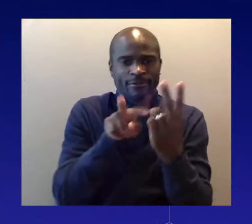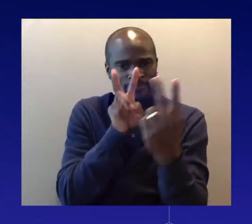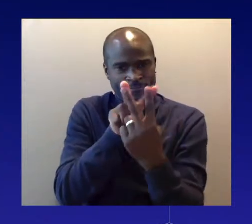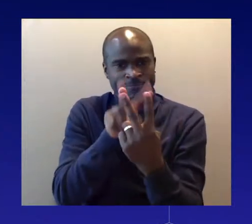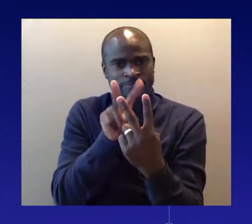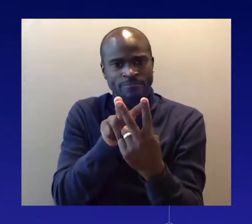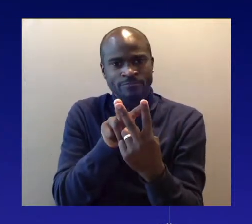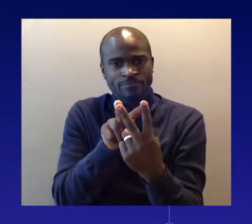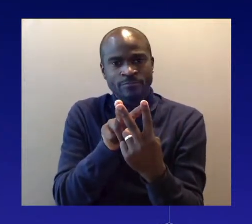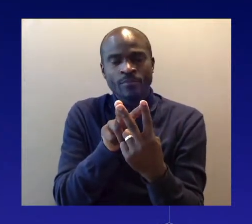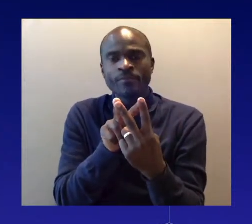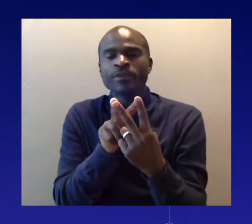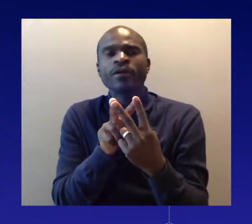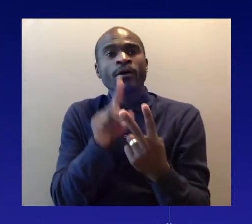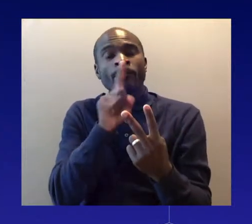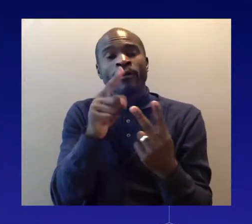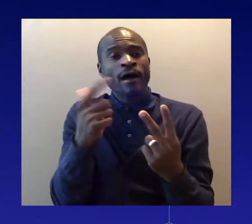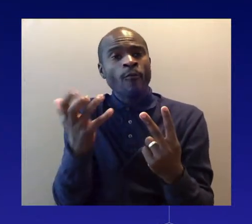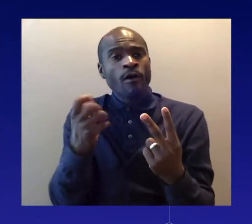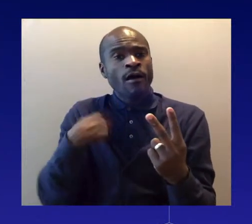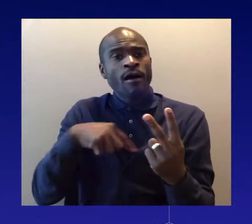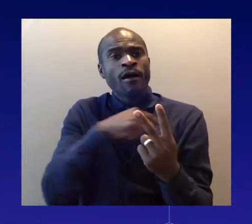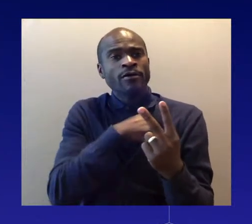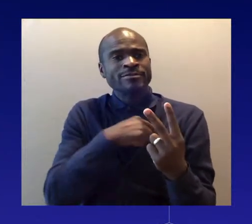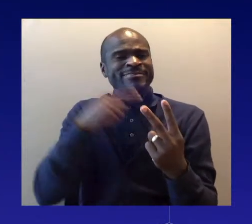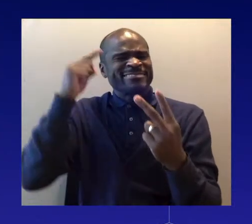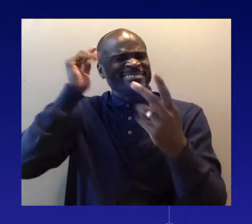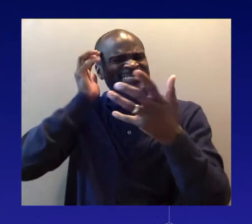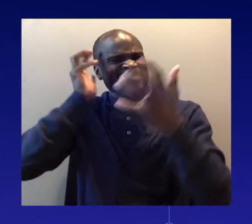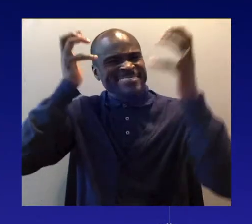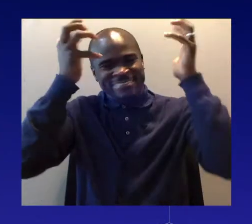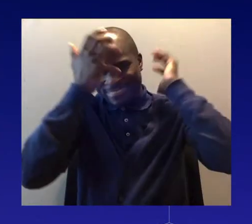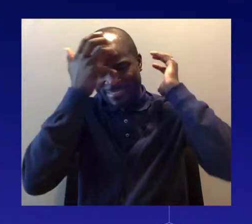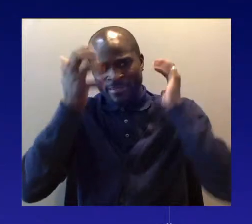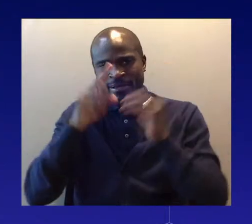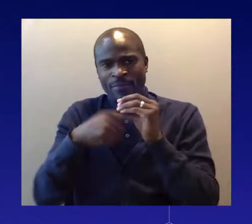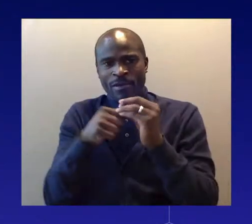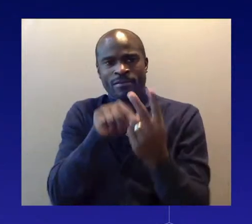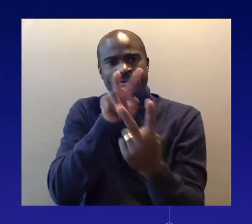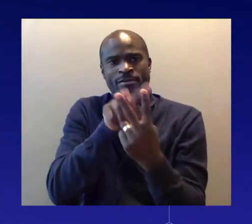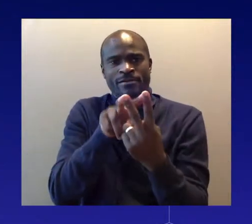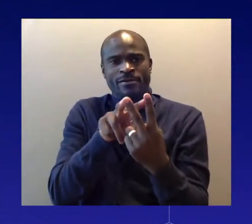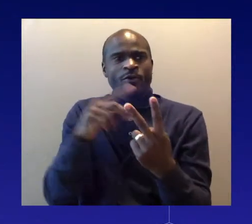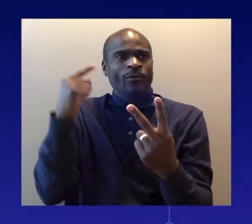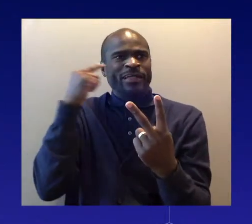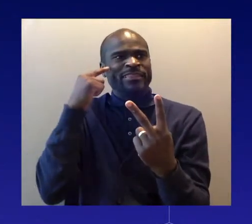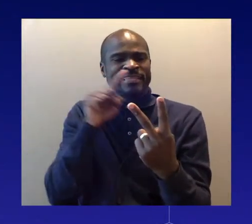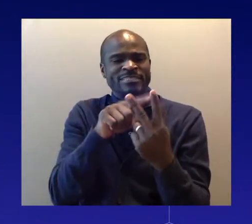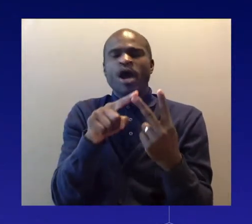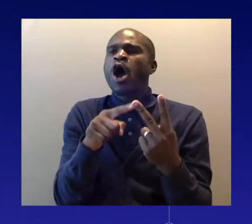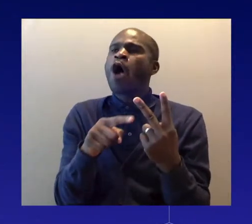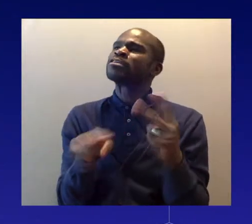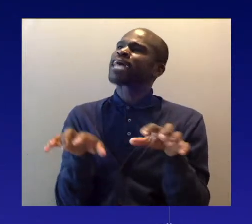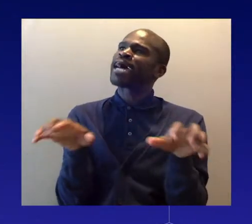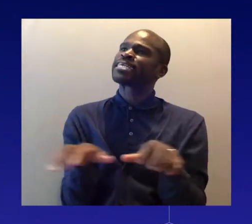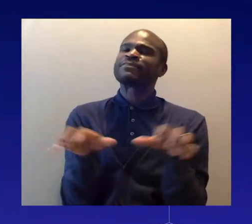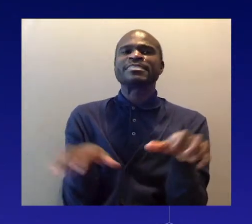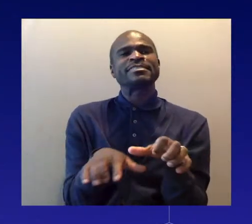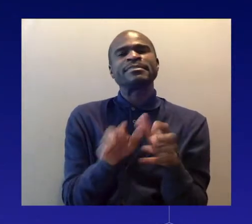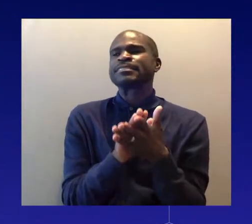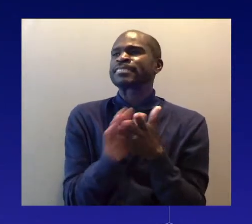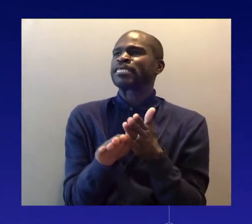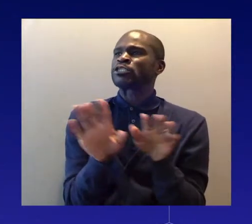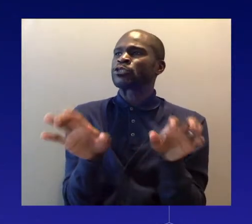us to rethink about how we think about those, because right now we think about those as activities as opposed to science and new knowledge that gets